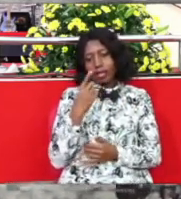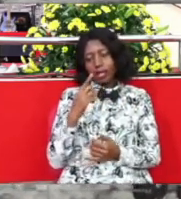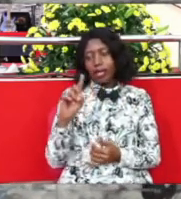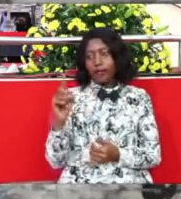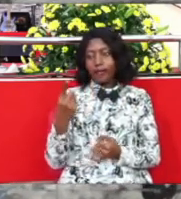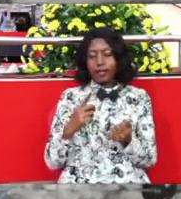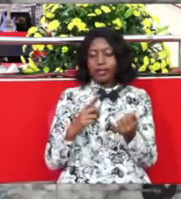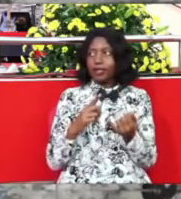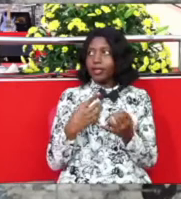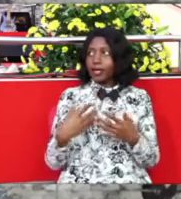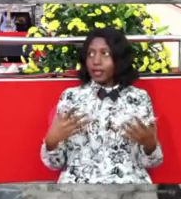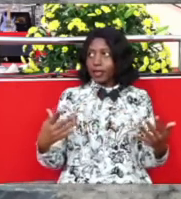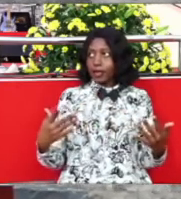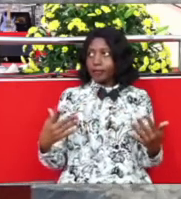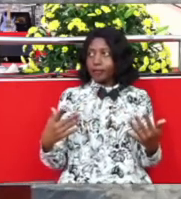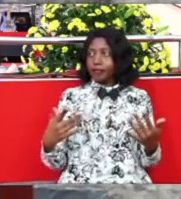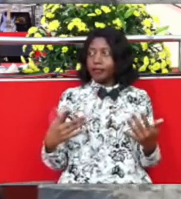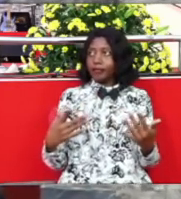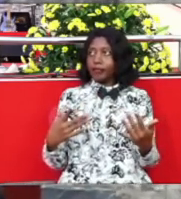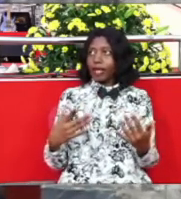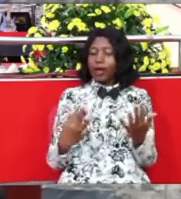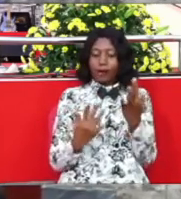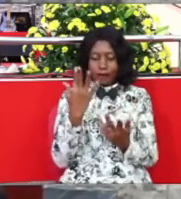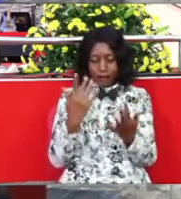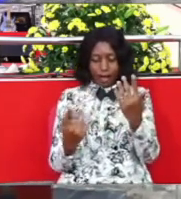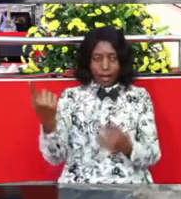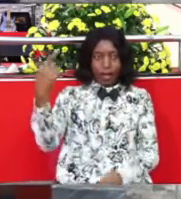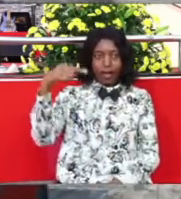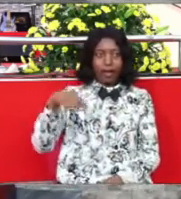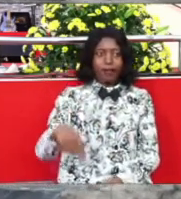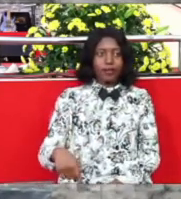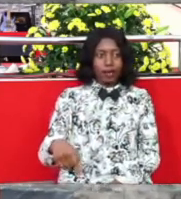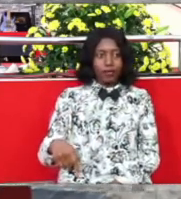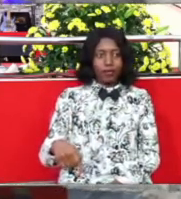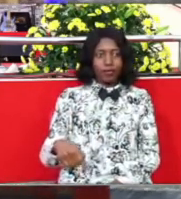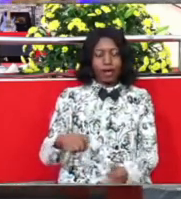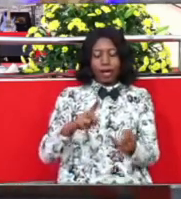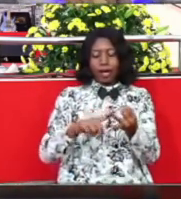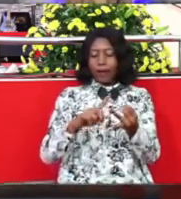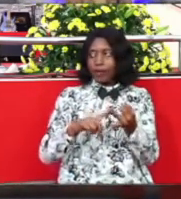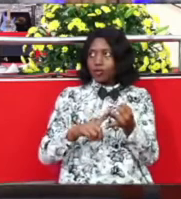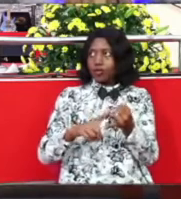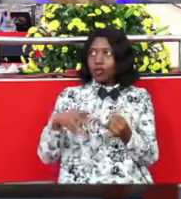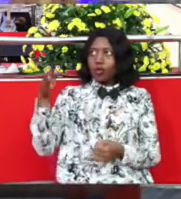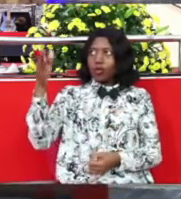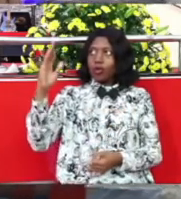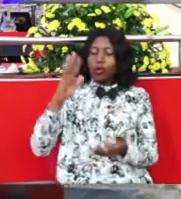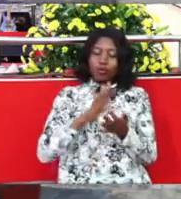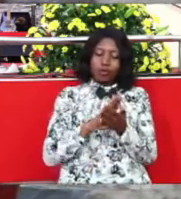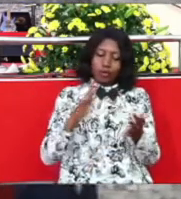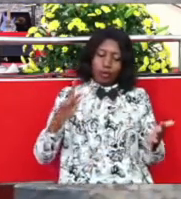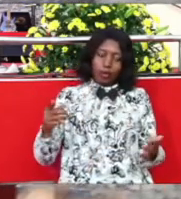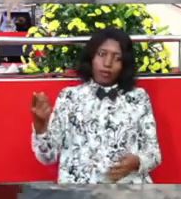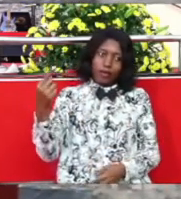the first thing is that fire came down. Ya kwamba moto ulikuja. The second thing, God's glory came. Ya kwamba utukufu wa Mungu